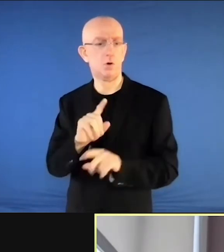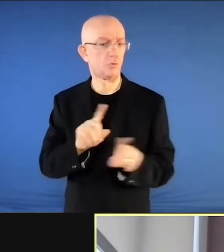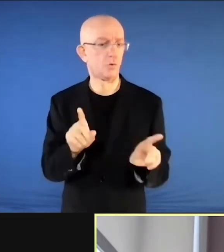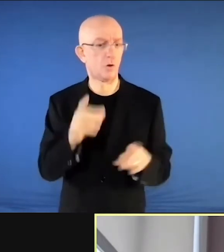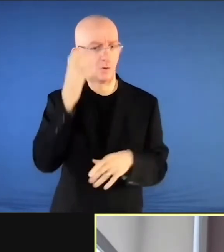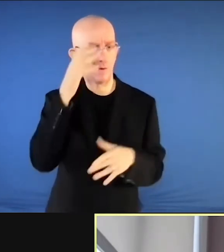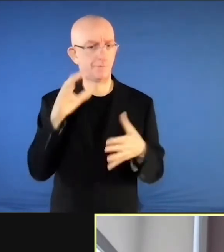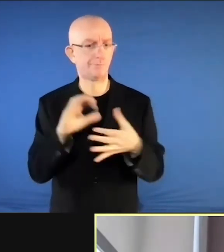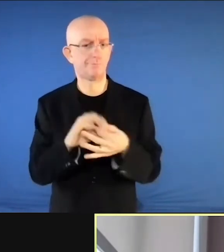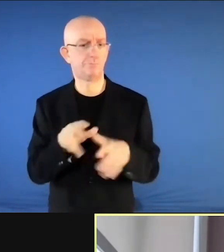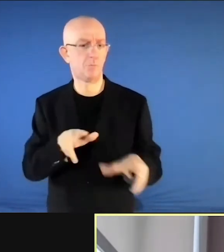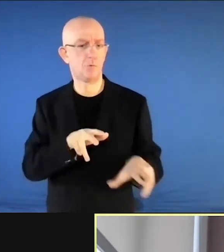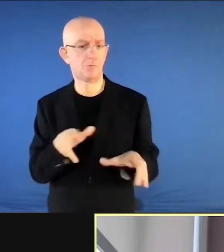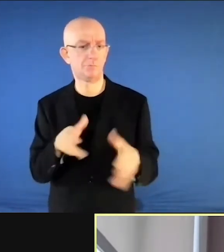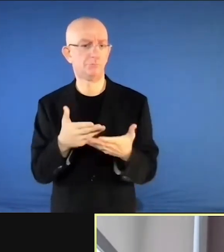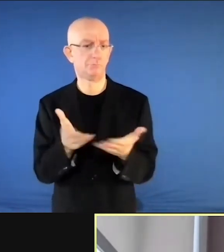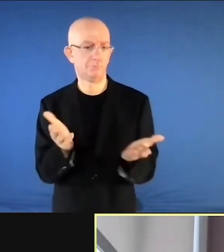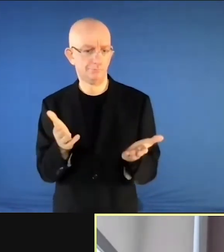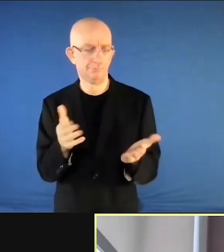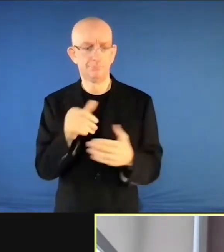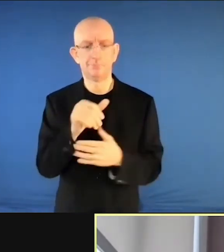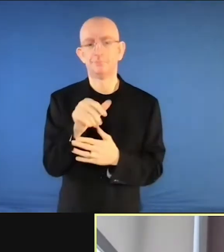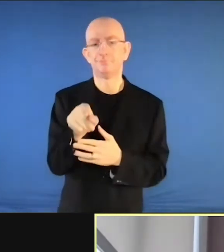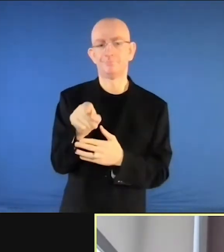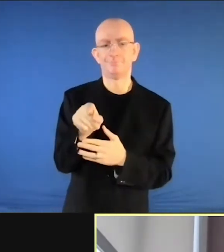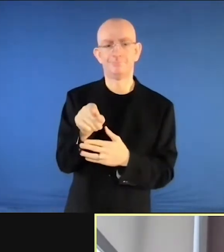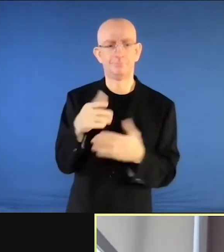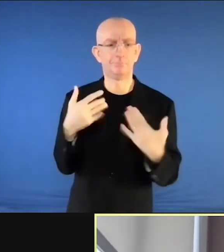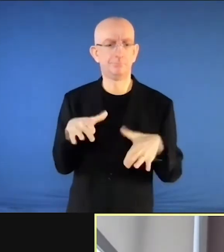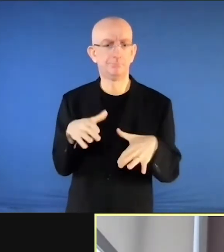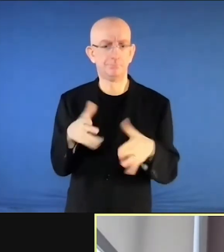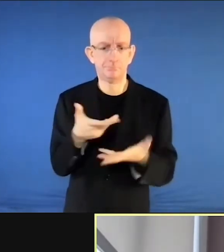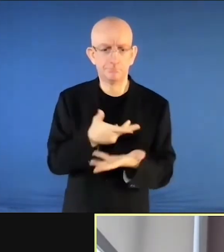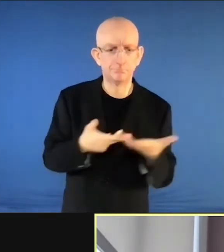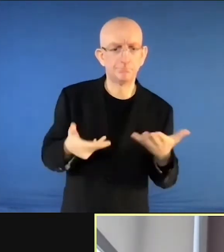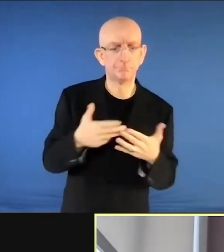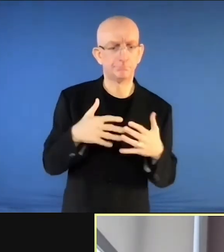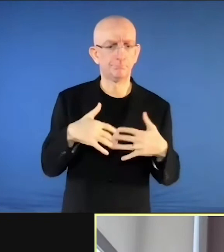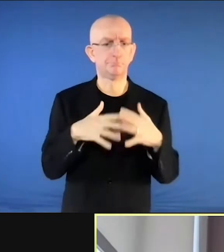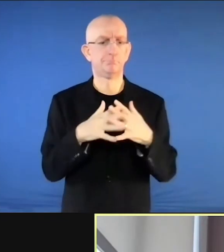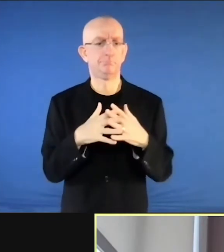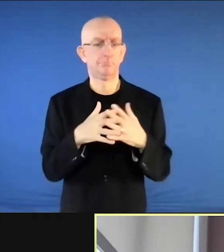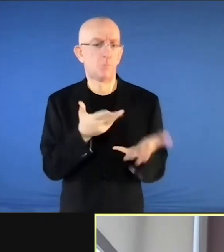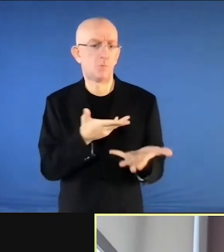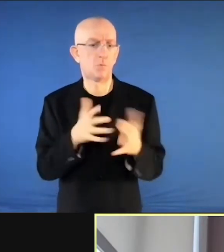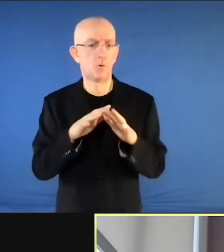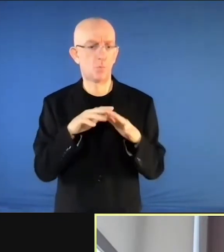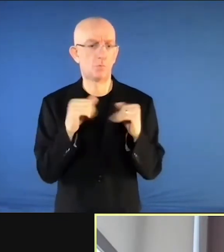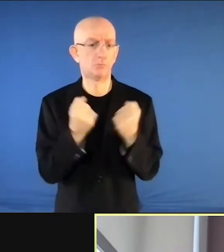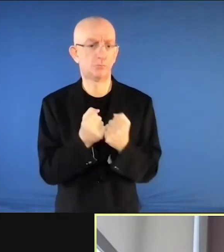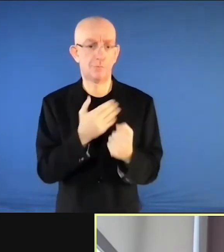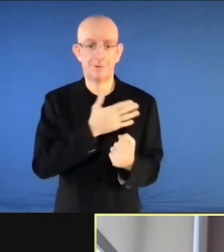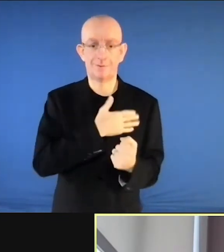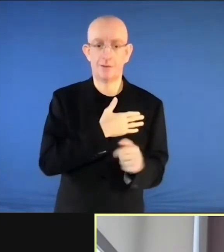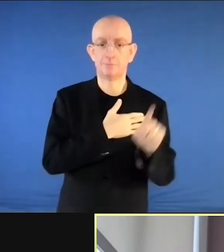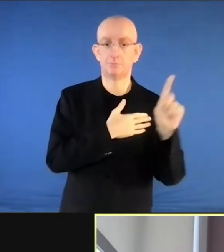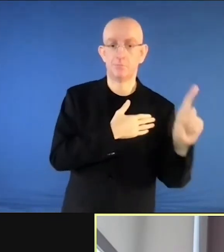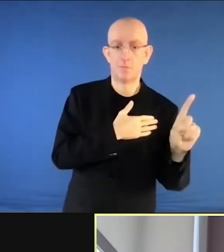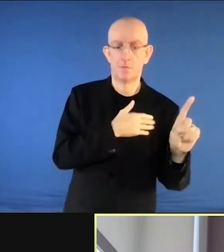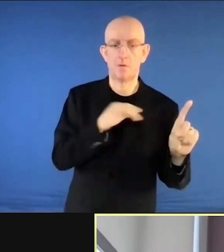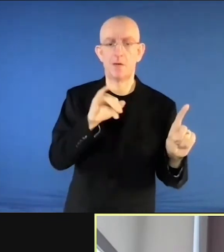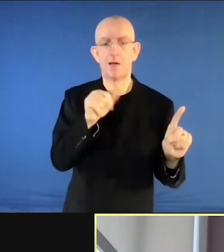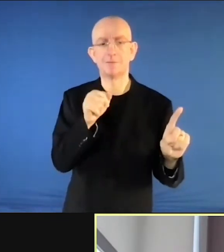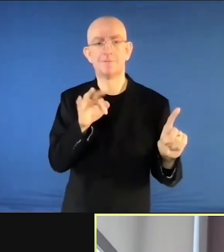build consensus. This process led, first of all, to the adoption of a Canadian-specific guidelines by 3